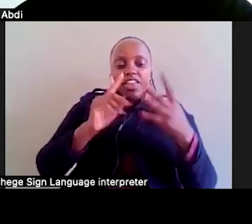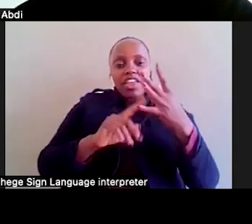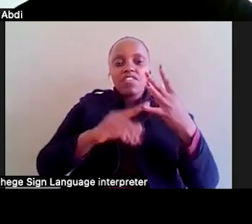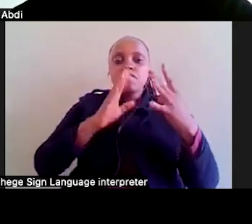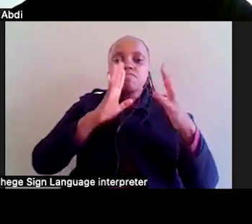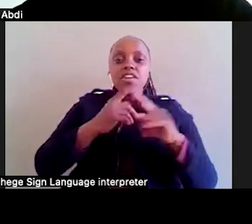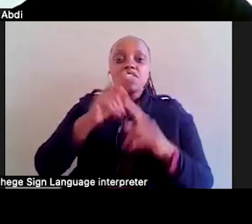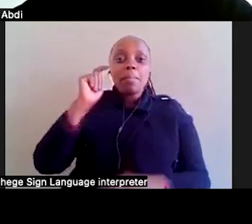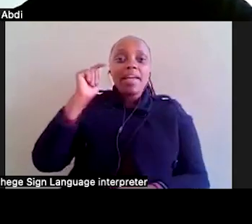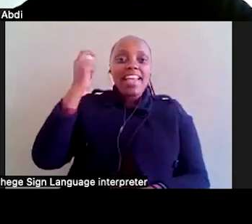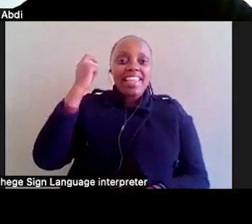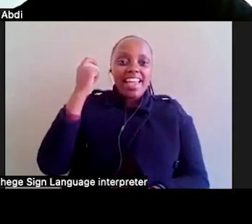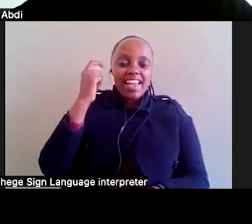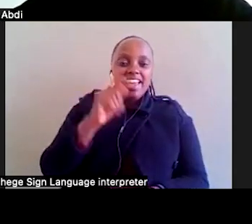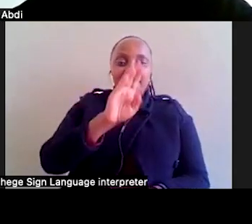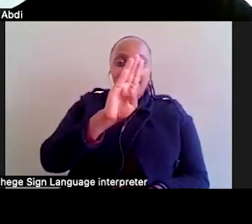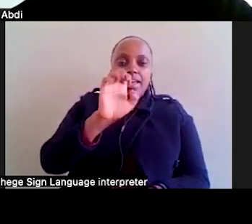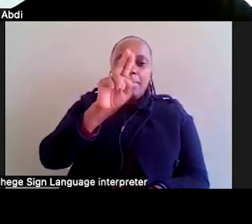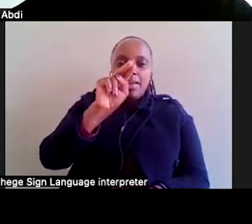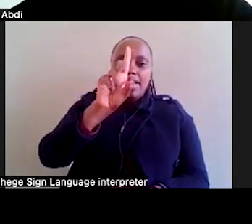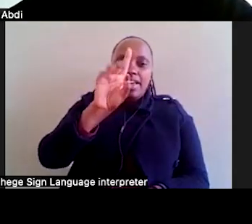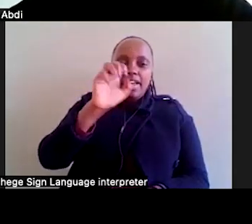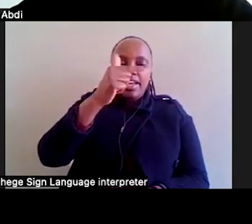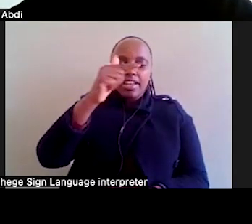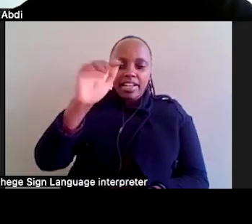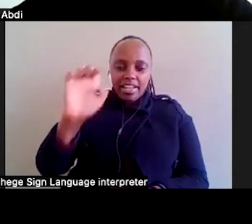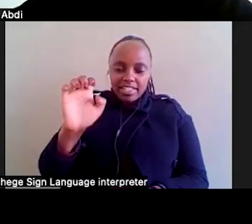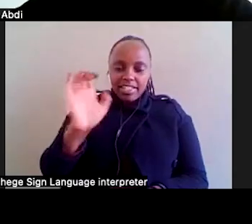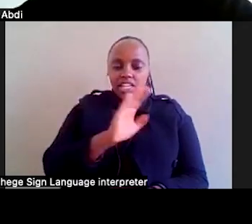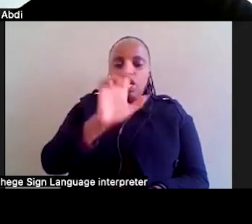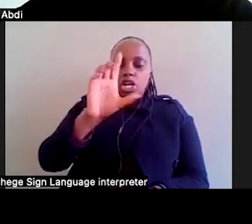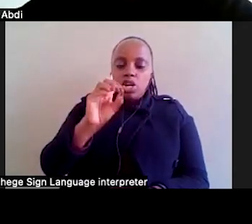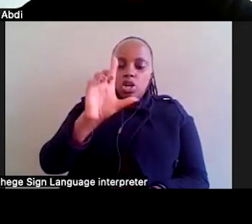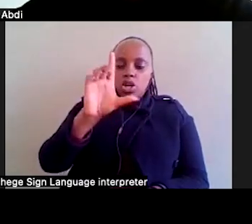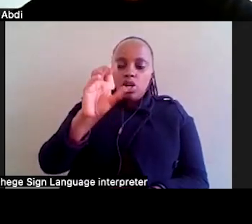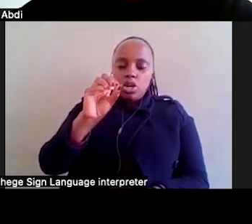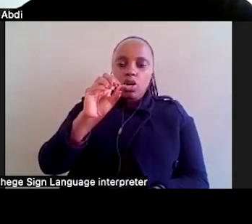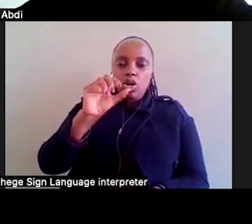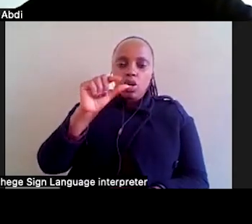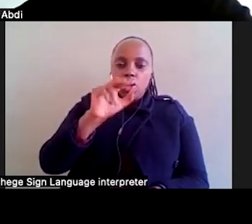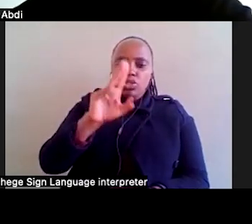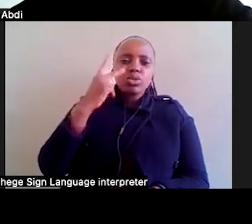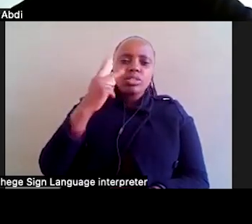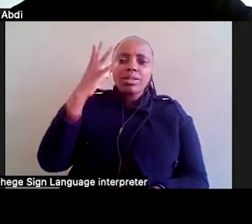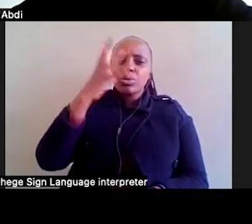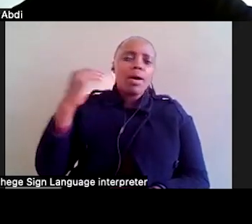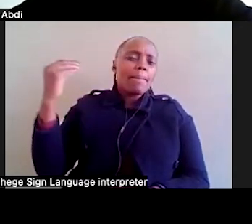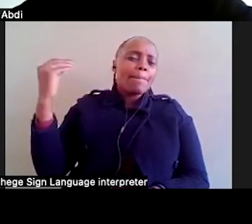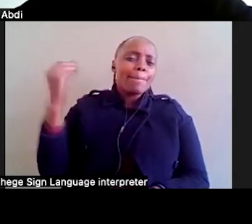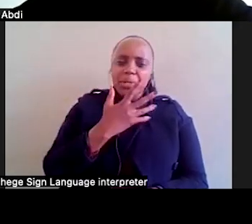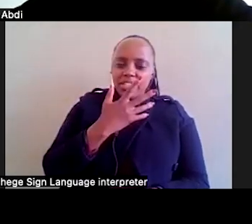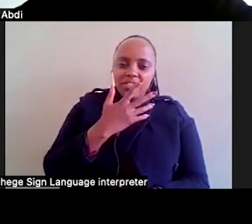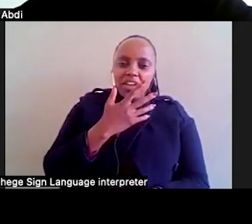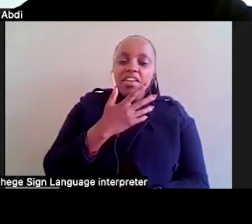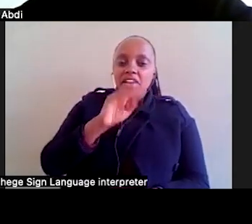Kenya, Mrs. Benedette Loloju. And like I had mentioned, she was looking very pretty. Mrs.